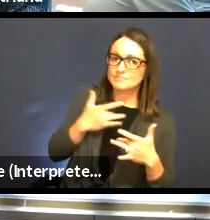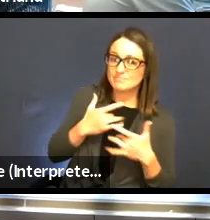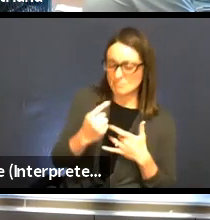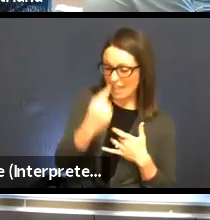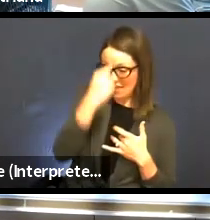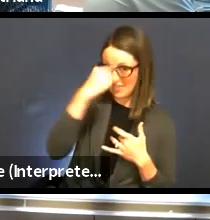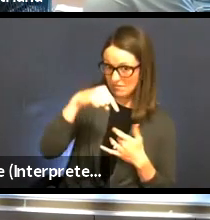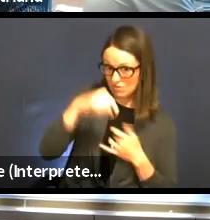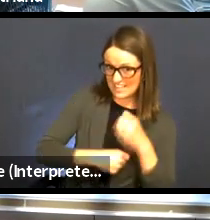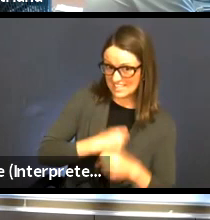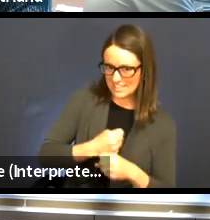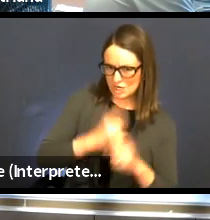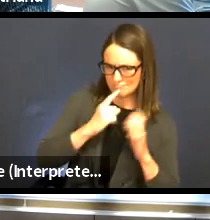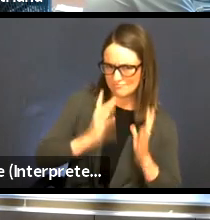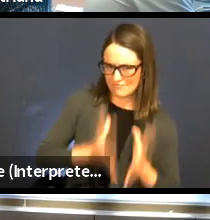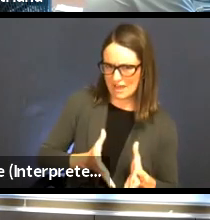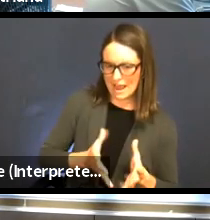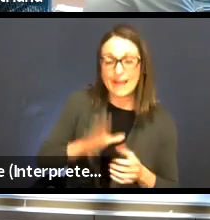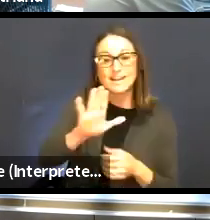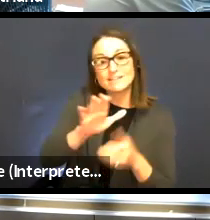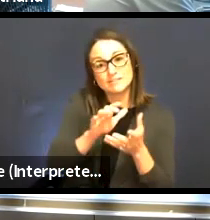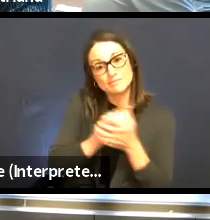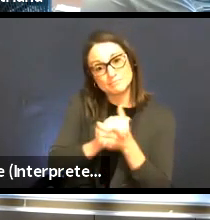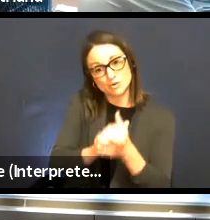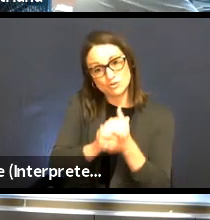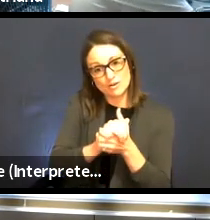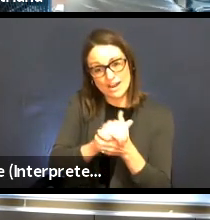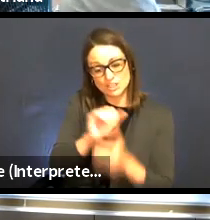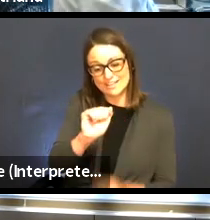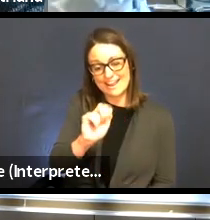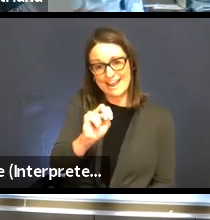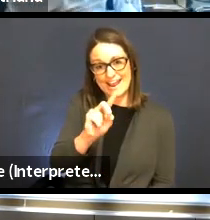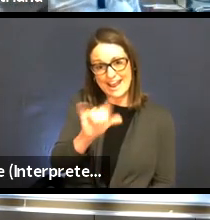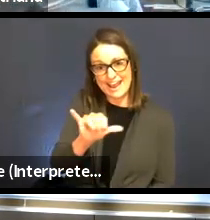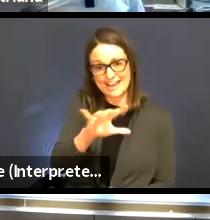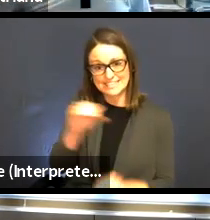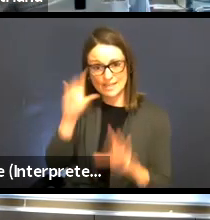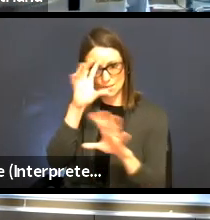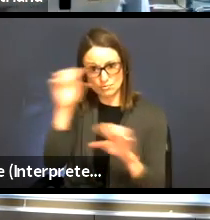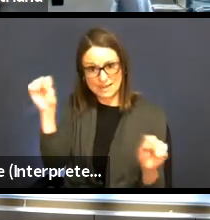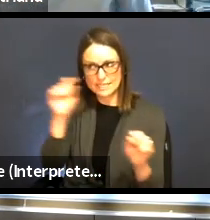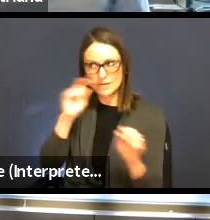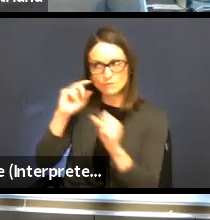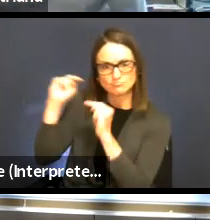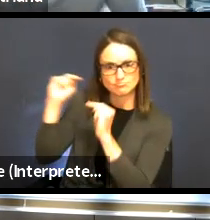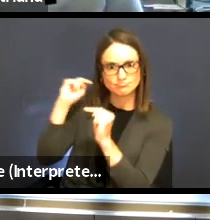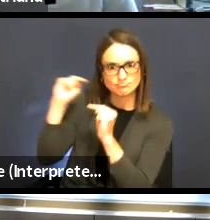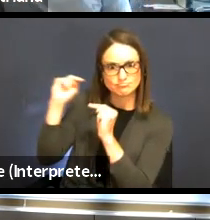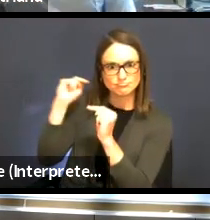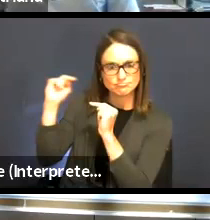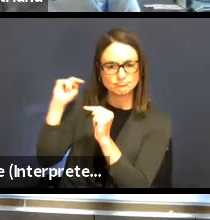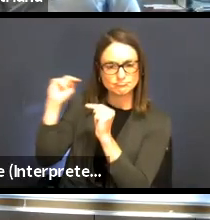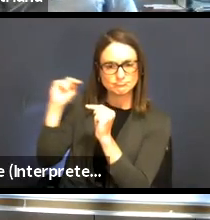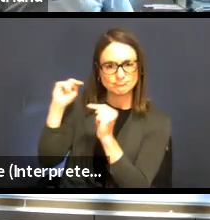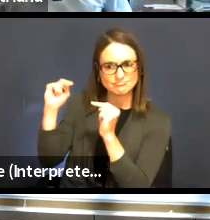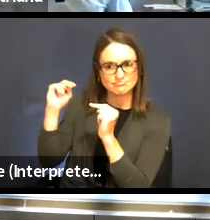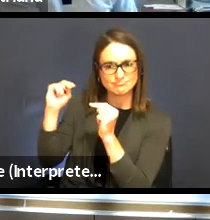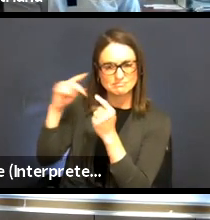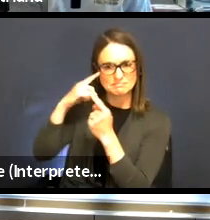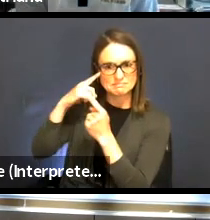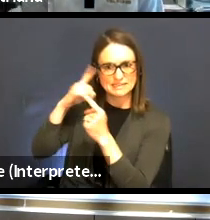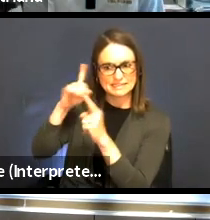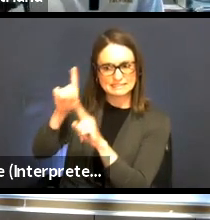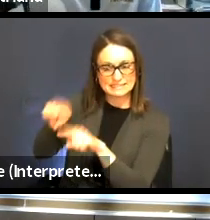it's fine. And by the way, I congratulate Andy and the presidents for negotiating a deal that made the net budget cut